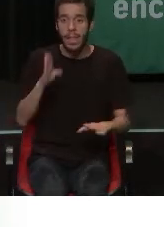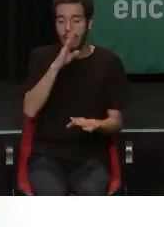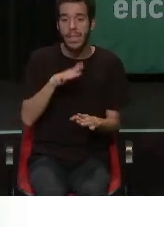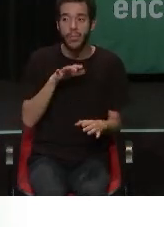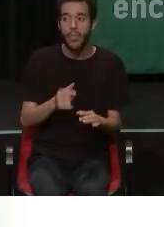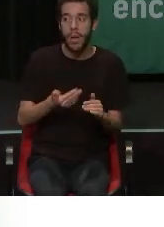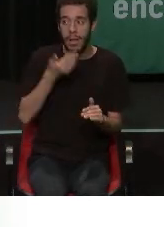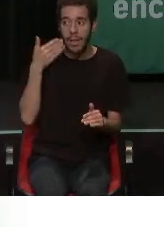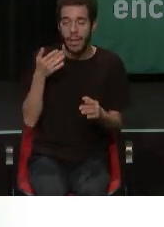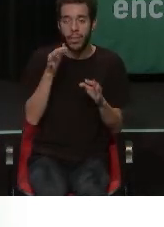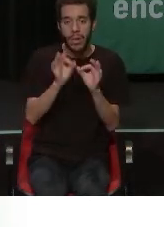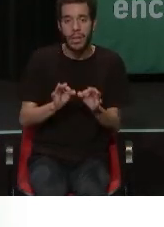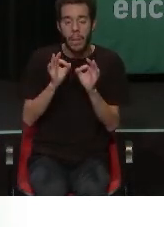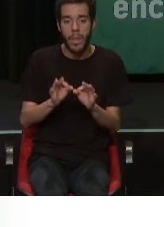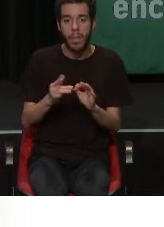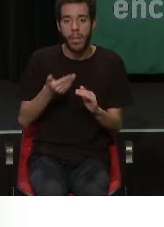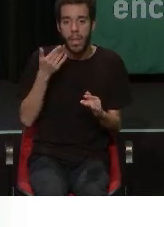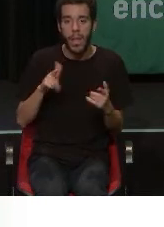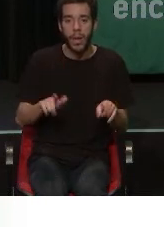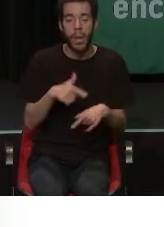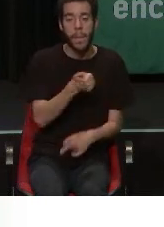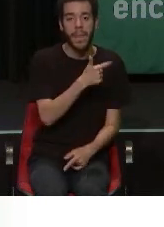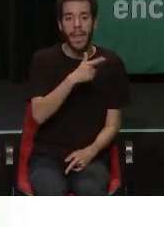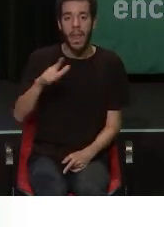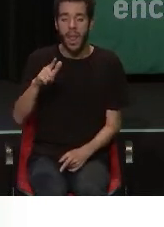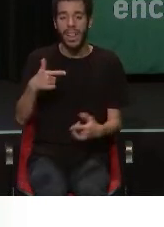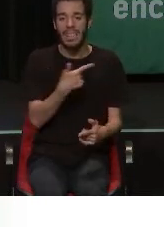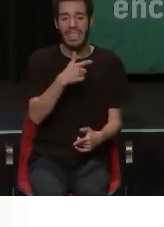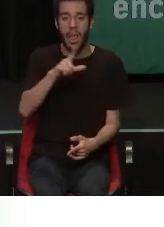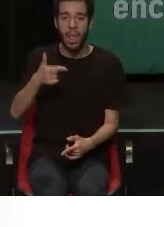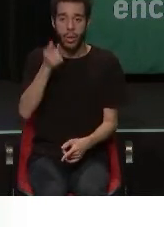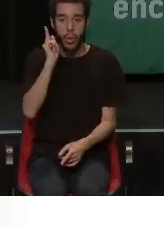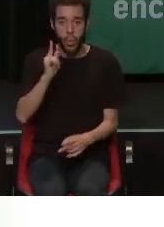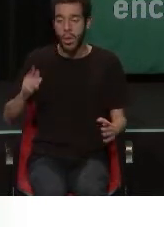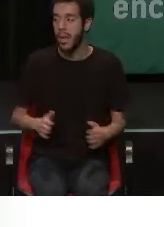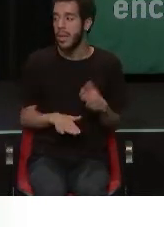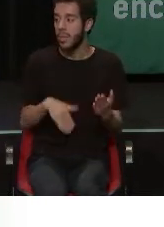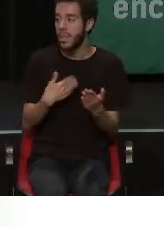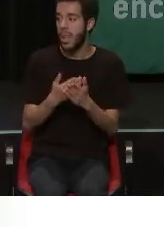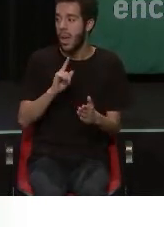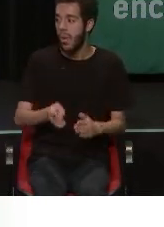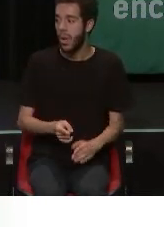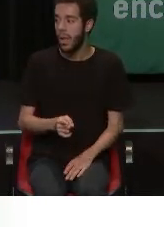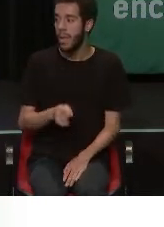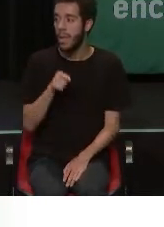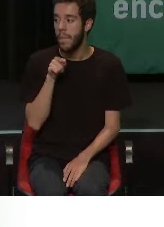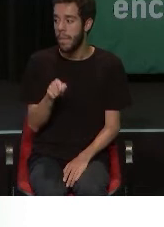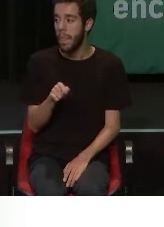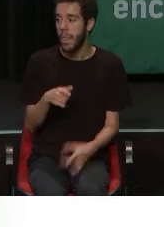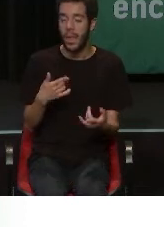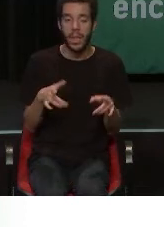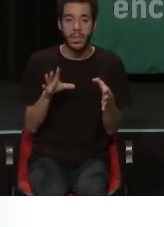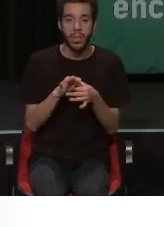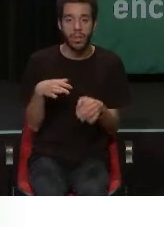hematopoietic tree, we get BALL, not TLL. We need this to occur, the mutation to occur at committed T-cell